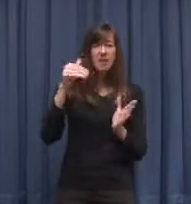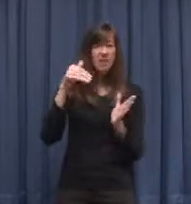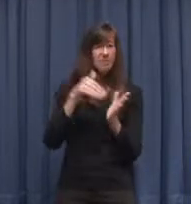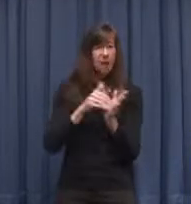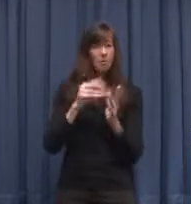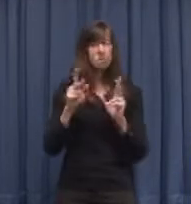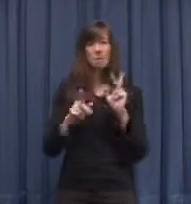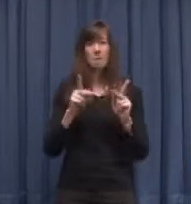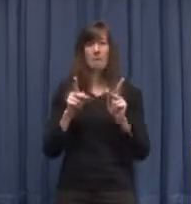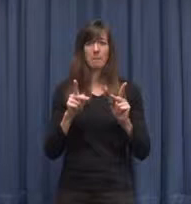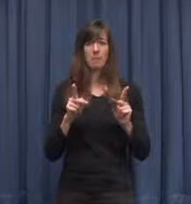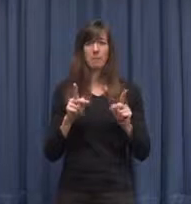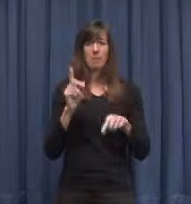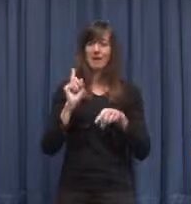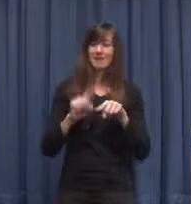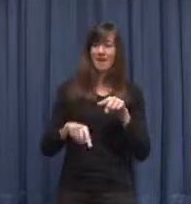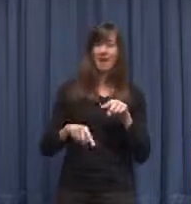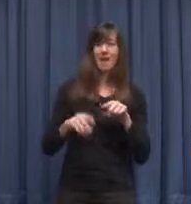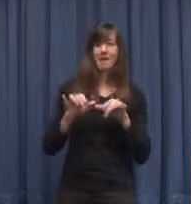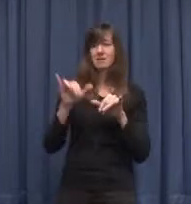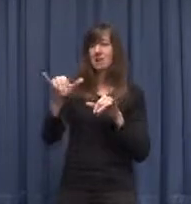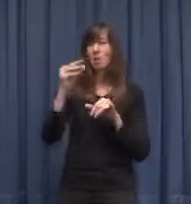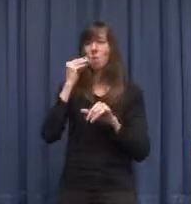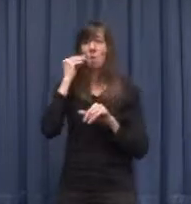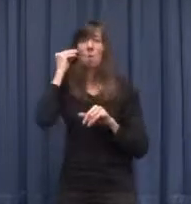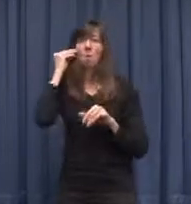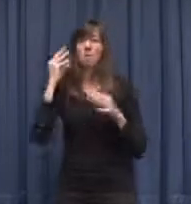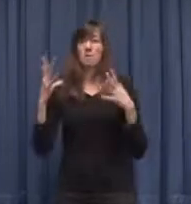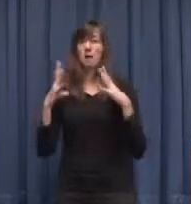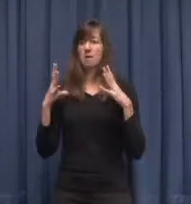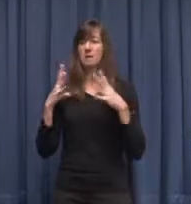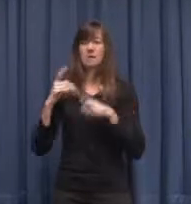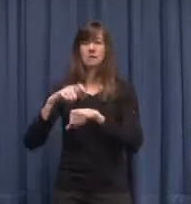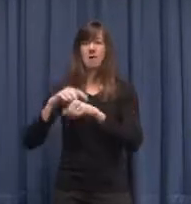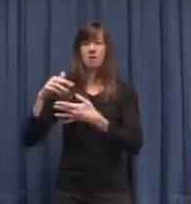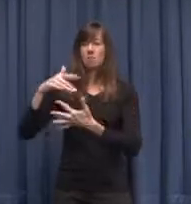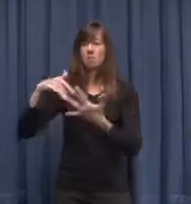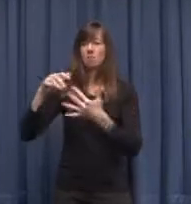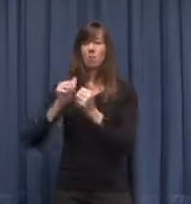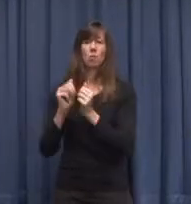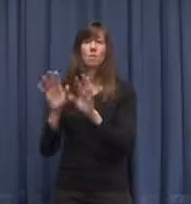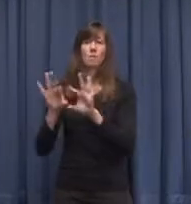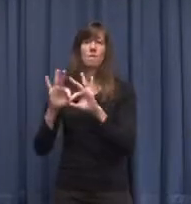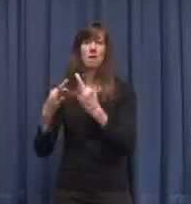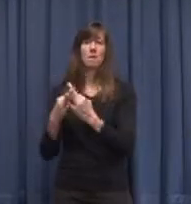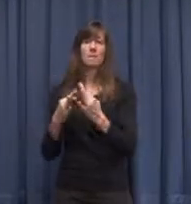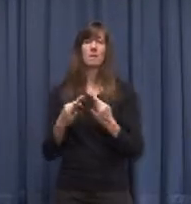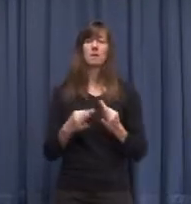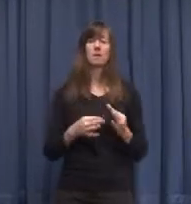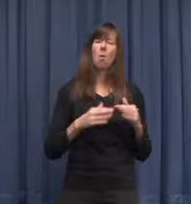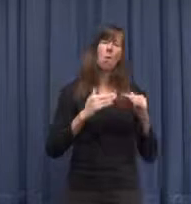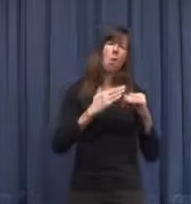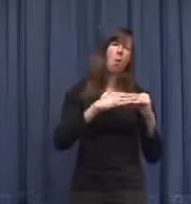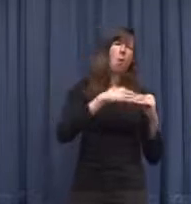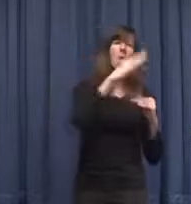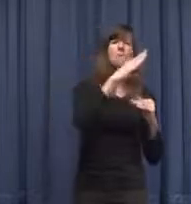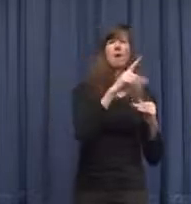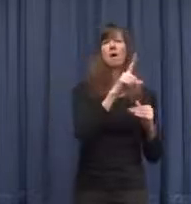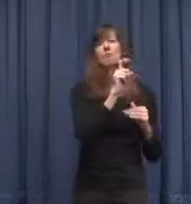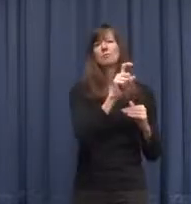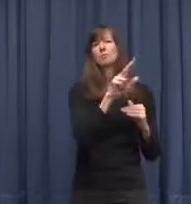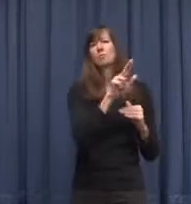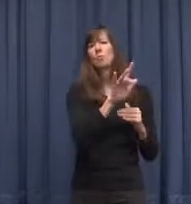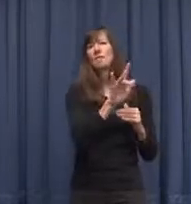they're in the hospital. We've got well over 250,000 individuals whose lives have been lost, and that means millions